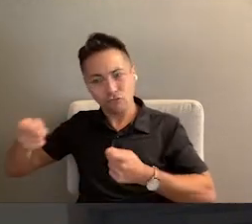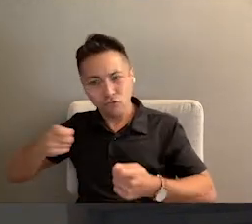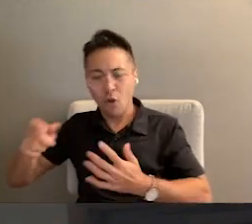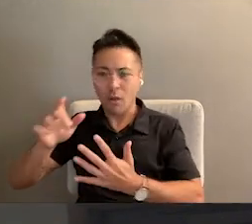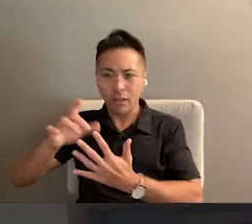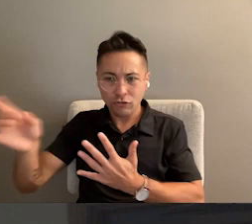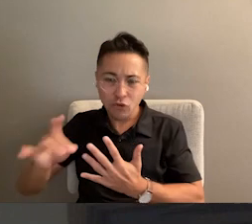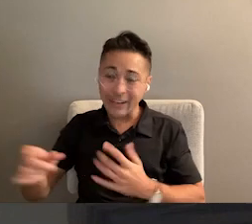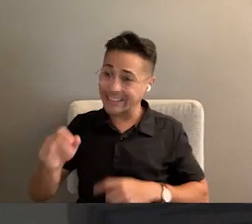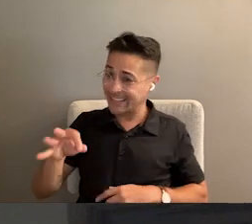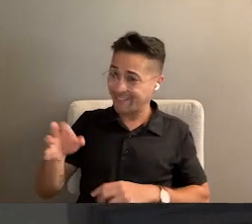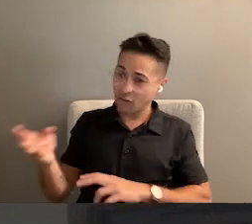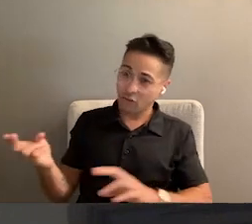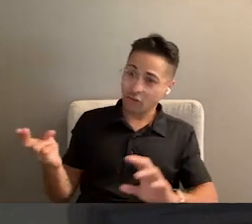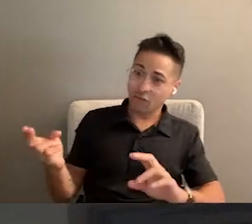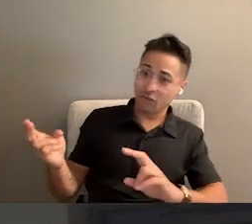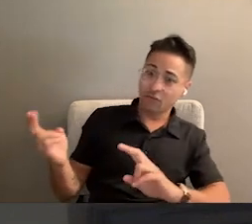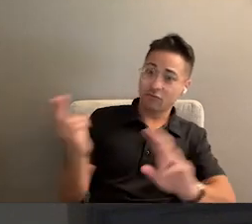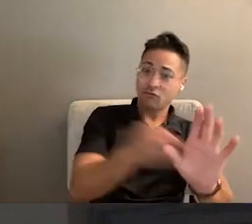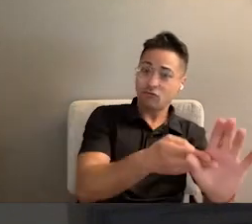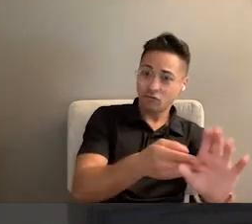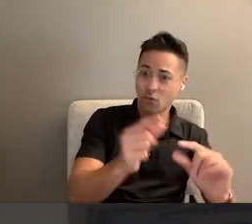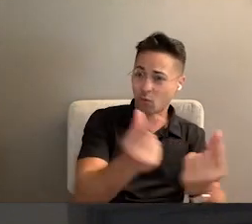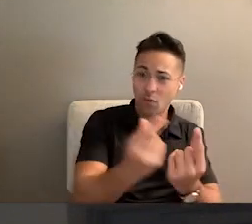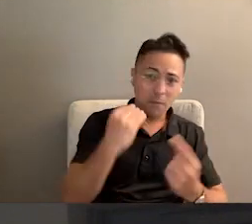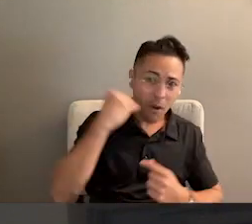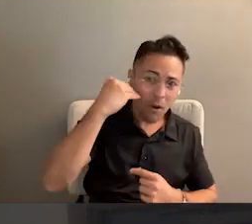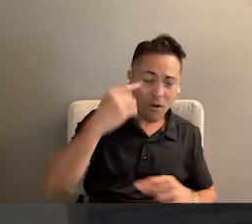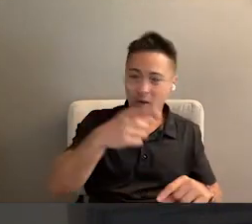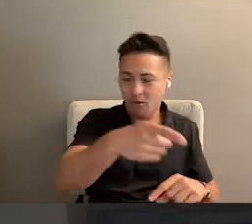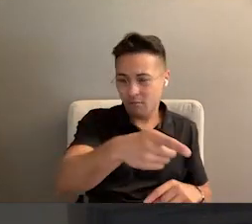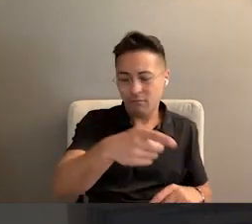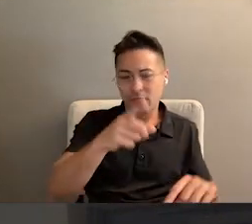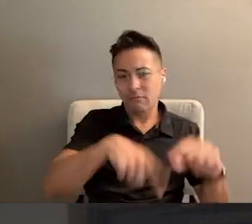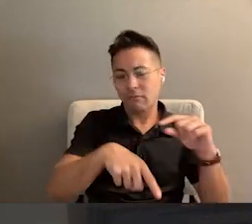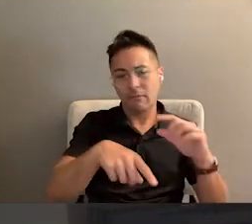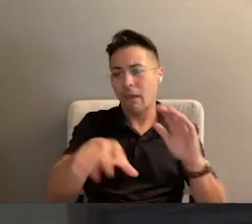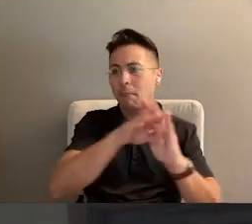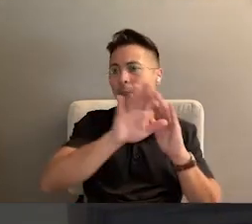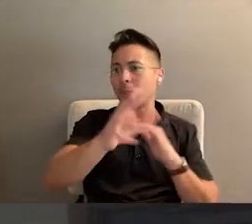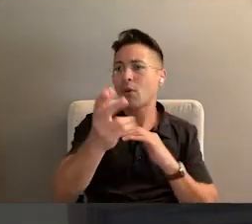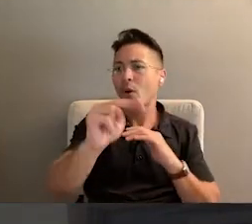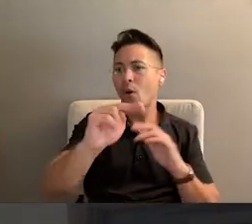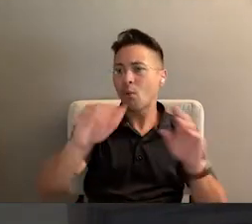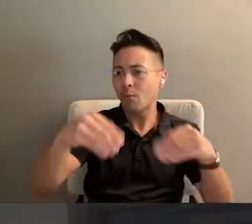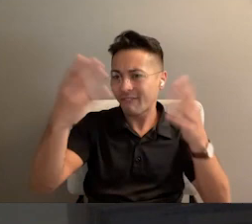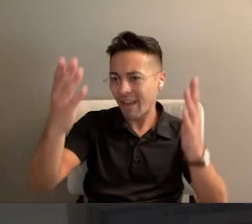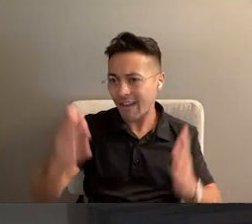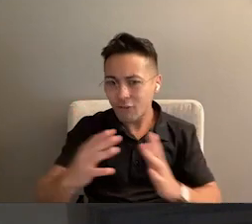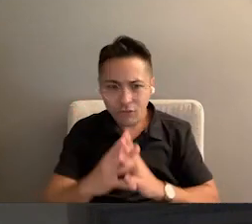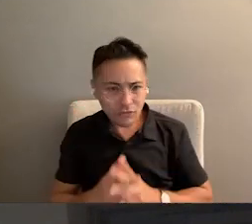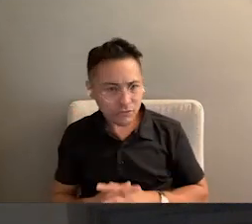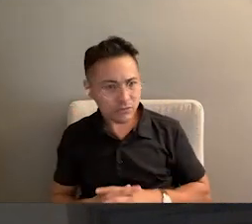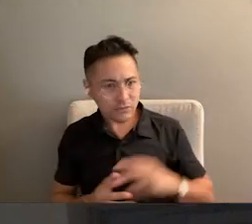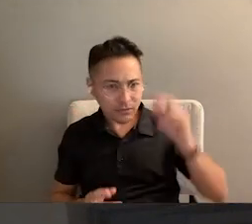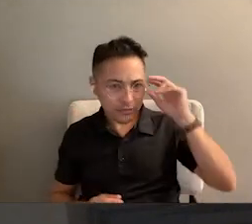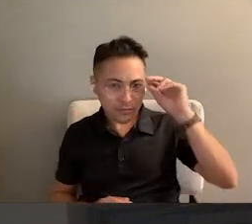and control. If you go into the group home, some of that is taken away just because you can't automatically select those